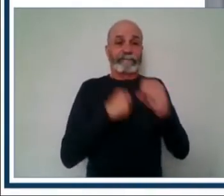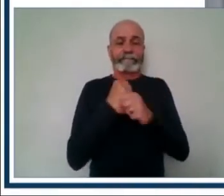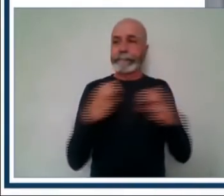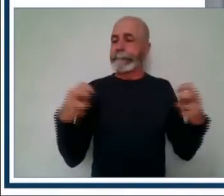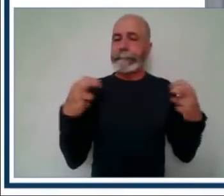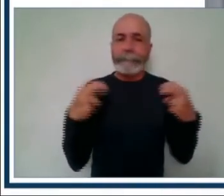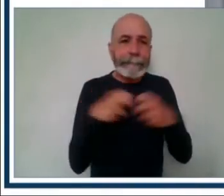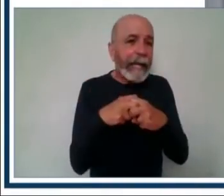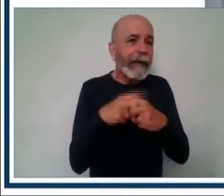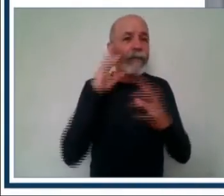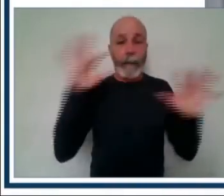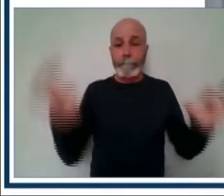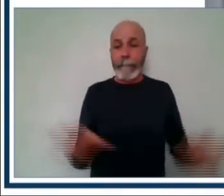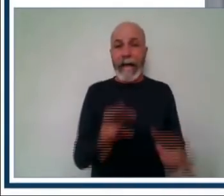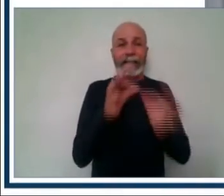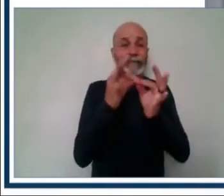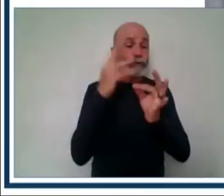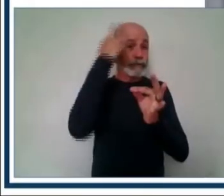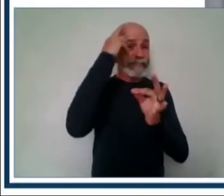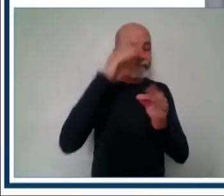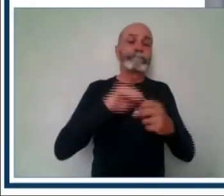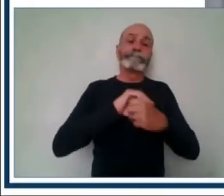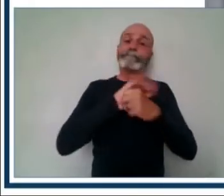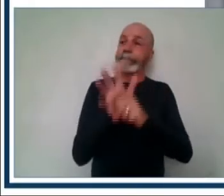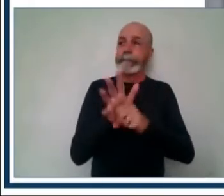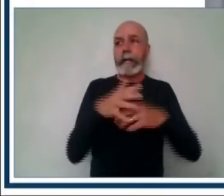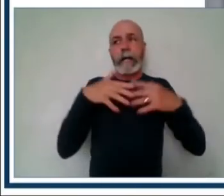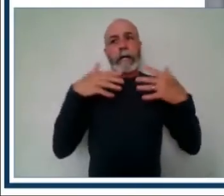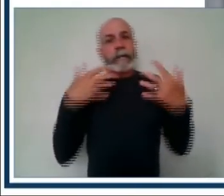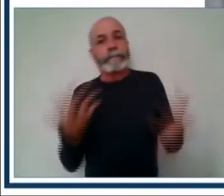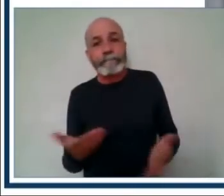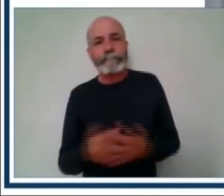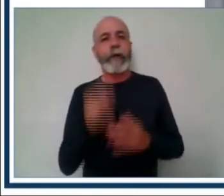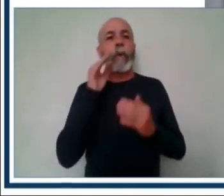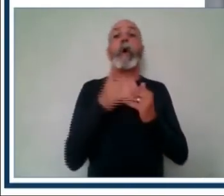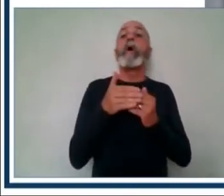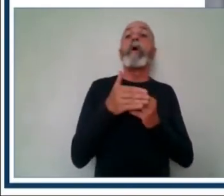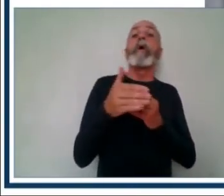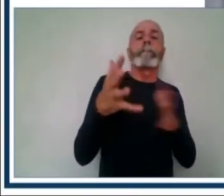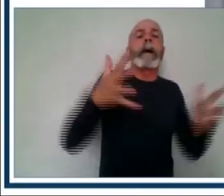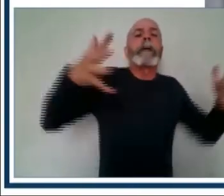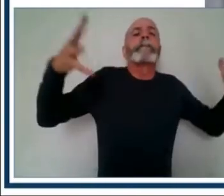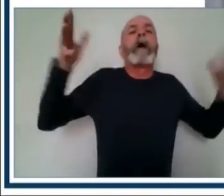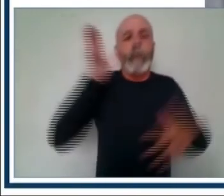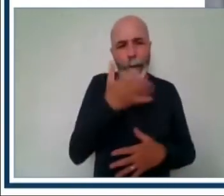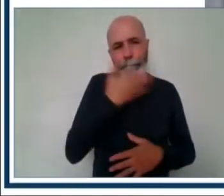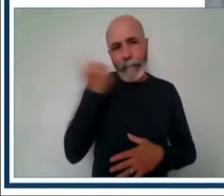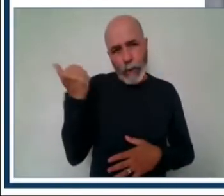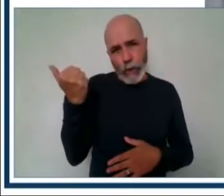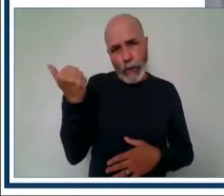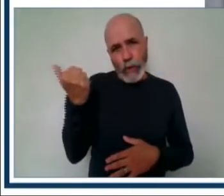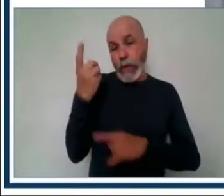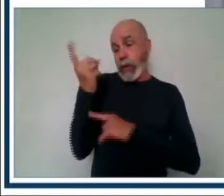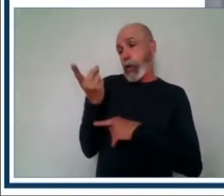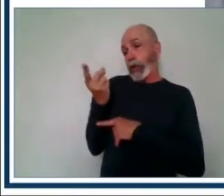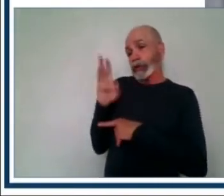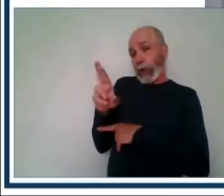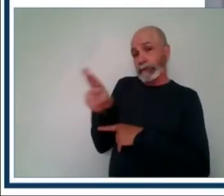better days ahead. I'm sorry, but as you heard from Dr. Strang, this is necessary if we're going to slow the spread of